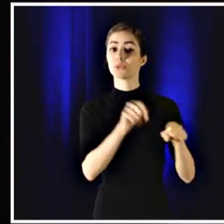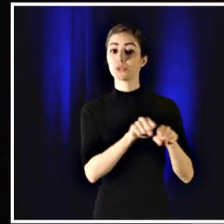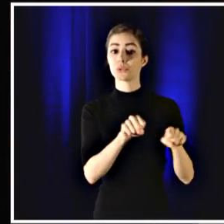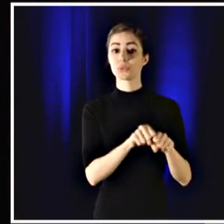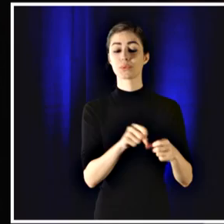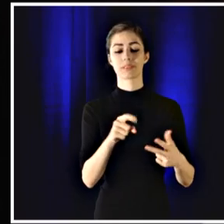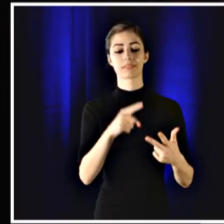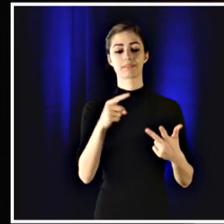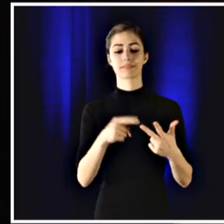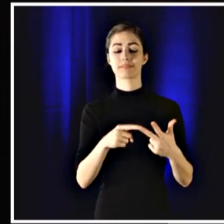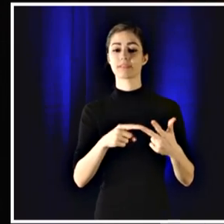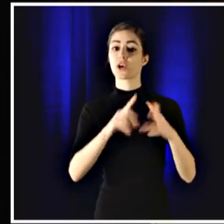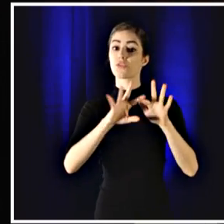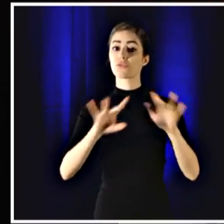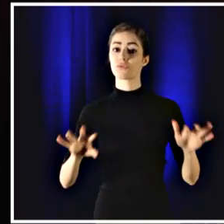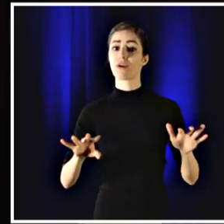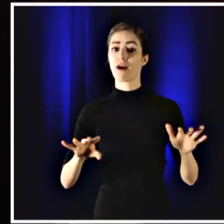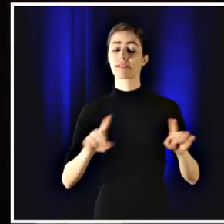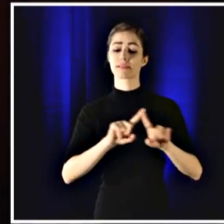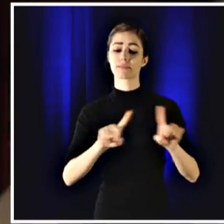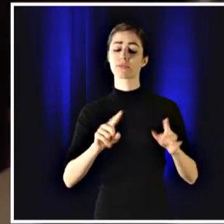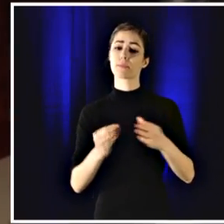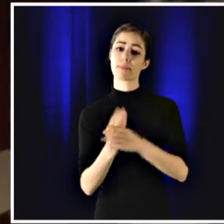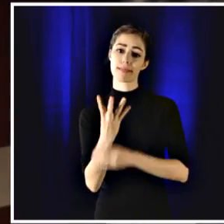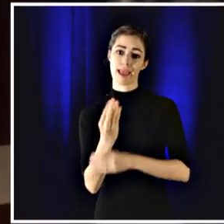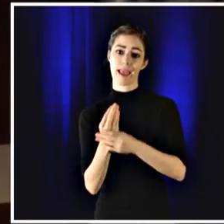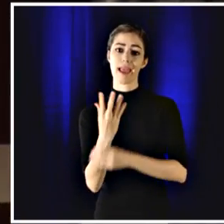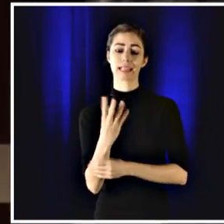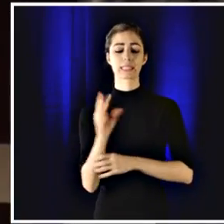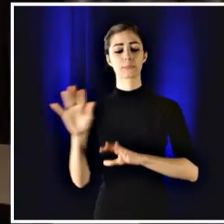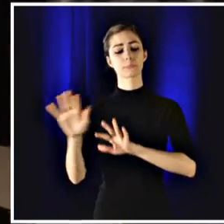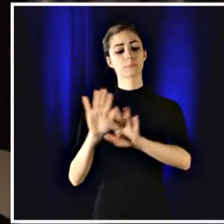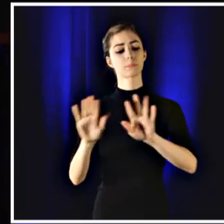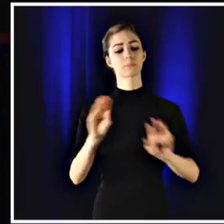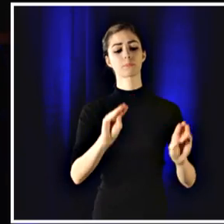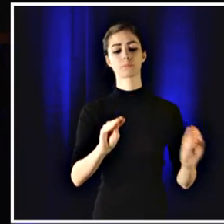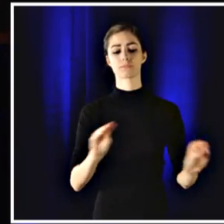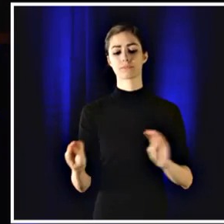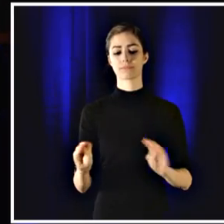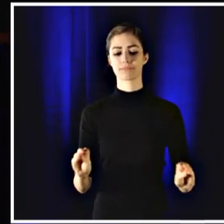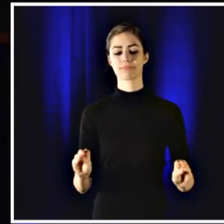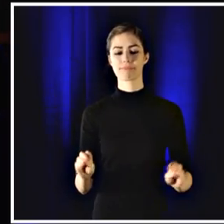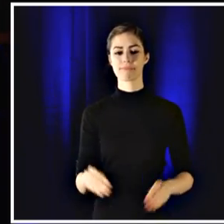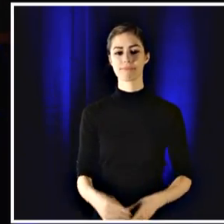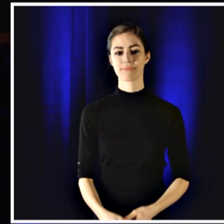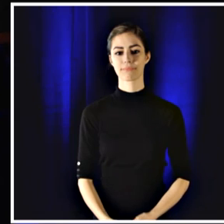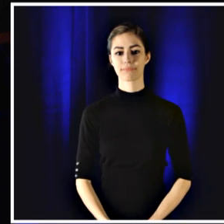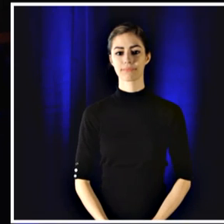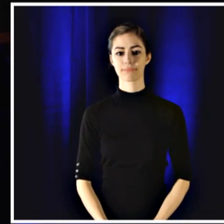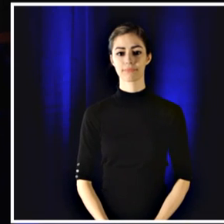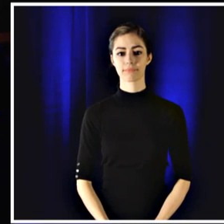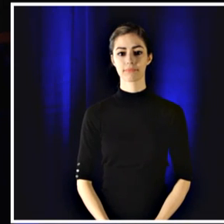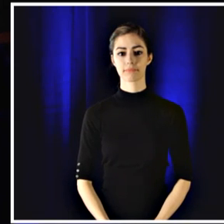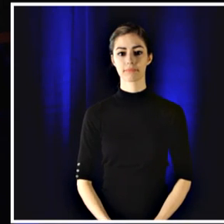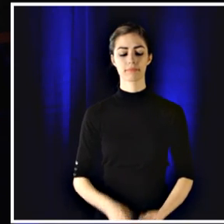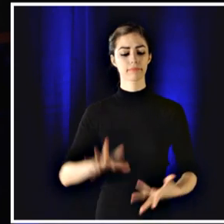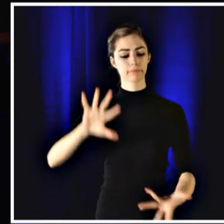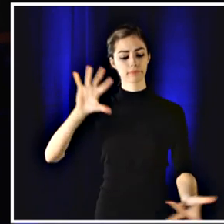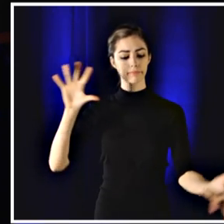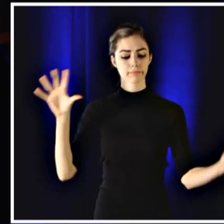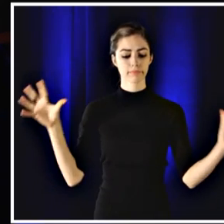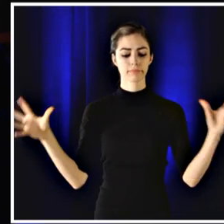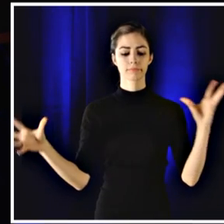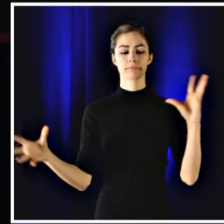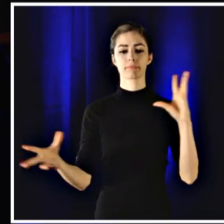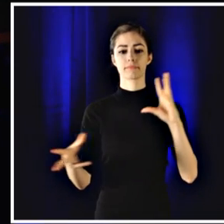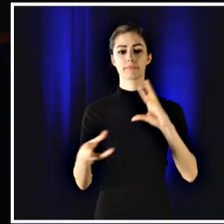hearts, grasses, fragrant-smelling sweet alyssum and lobelia flowers. And it was all brought